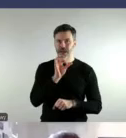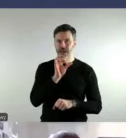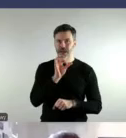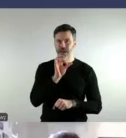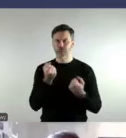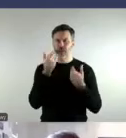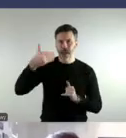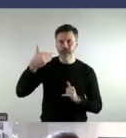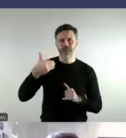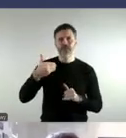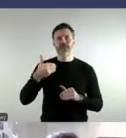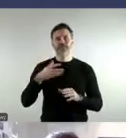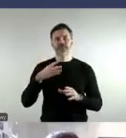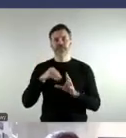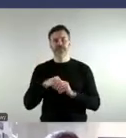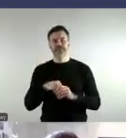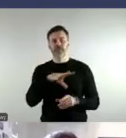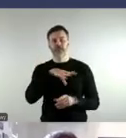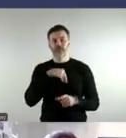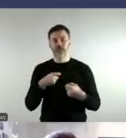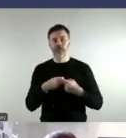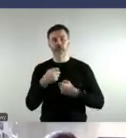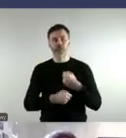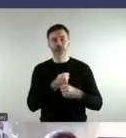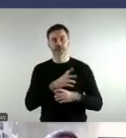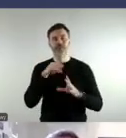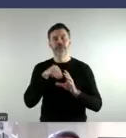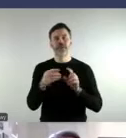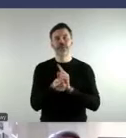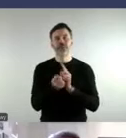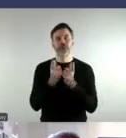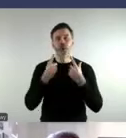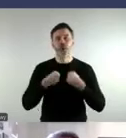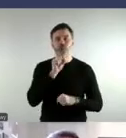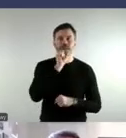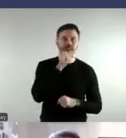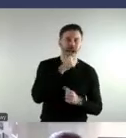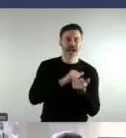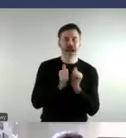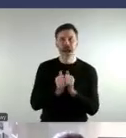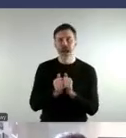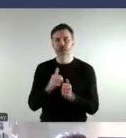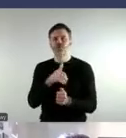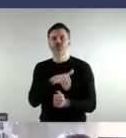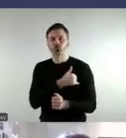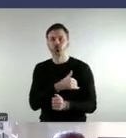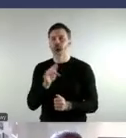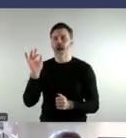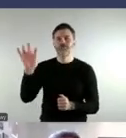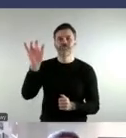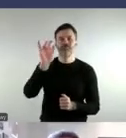great prevention specialist. Together we have collaborated in the meetings with seniors or in